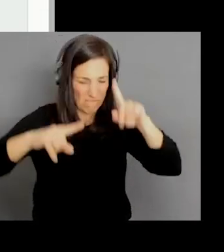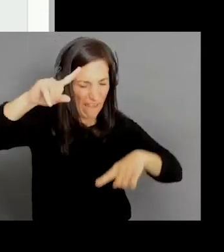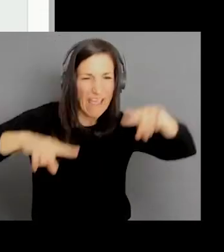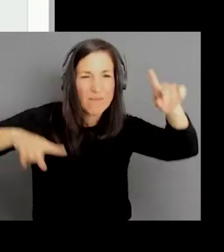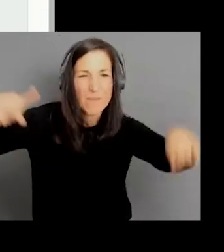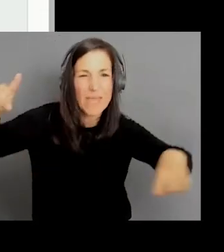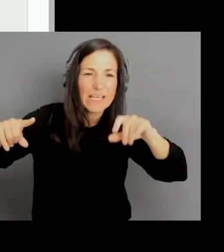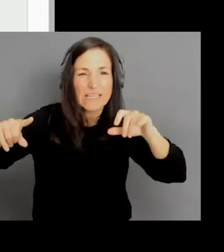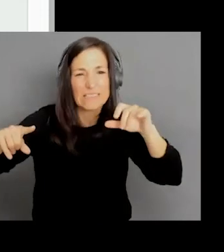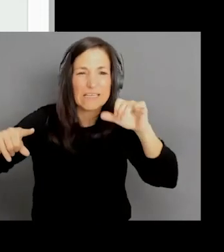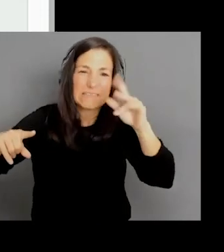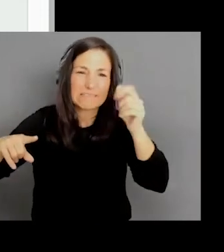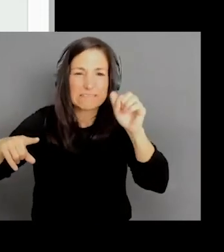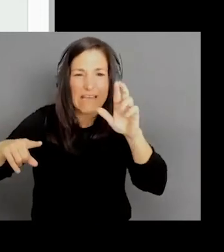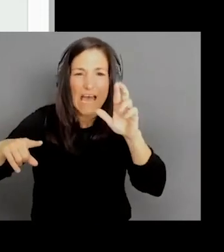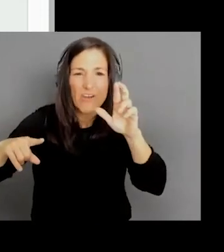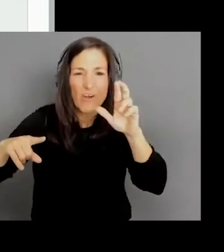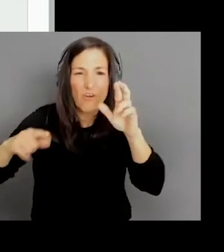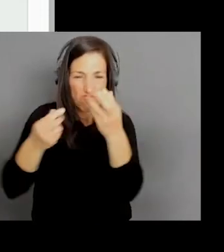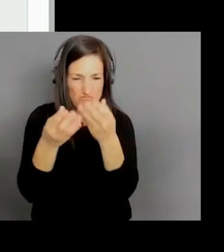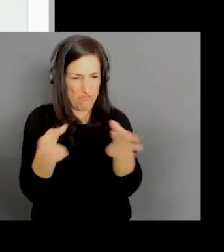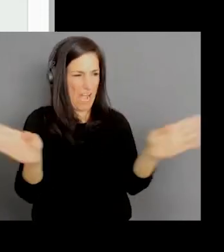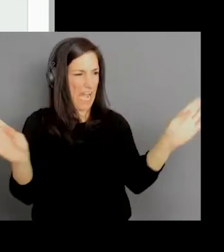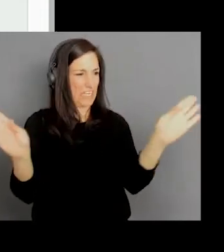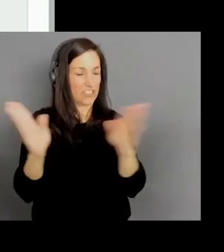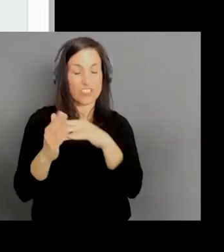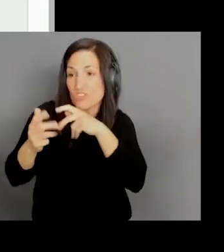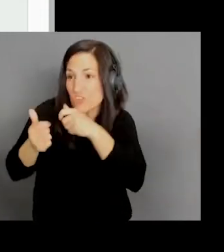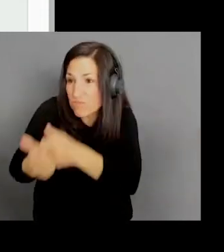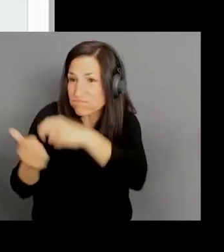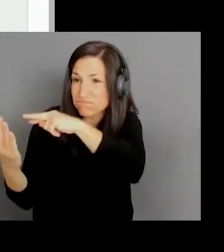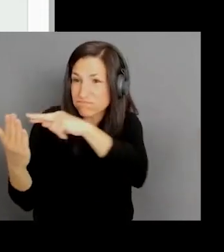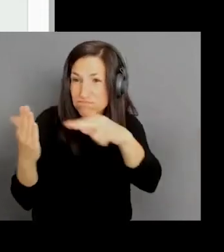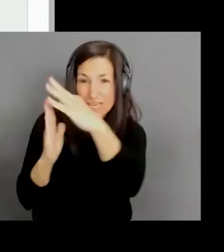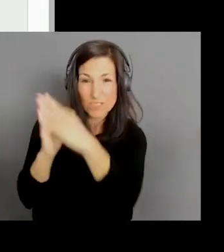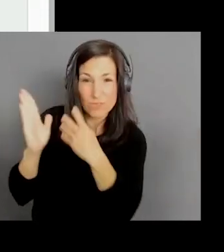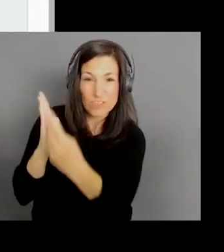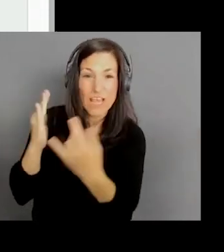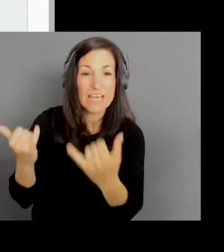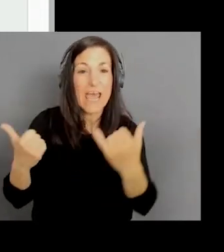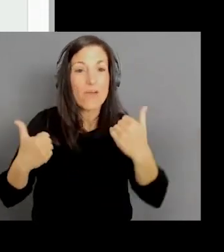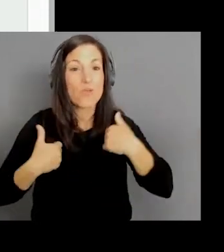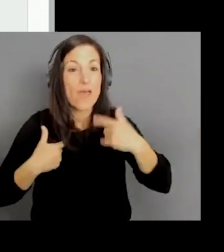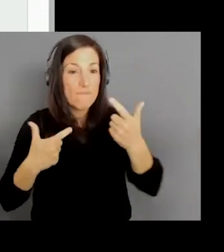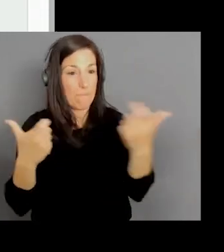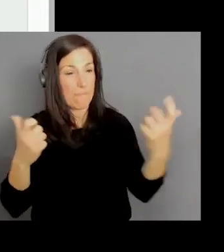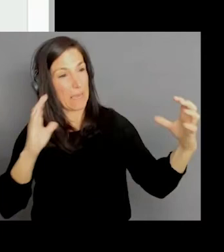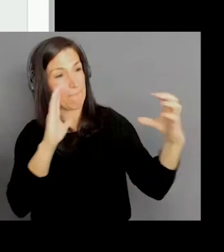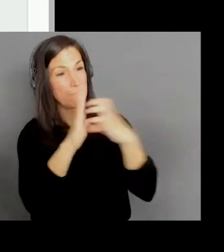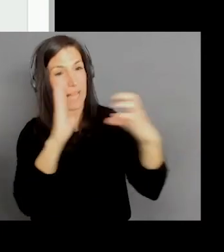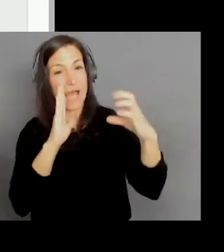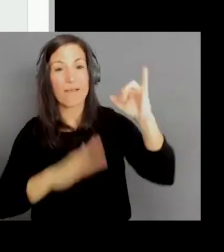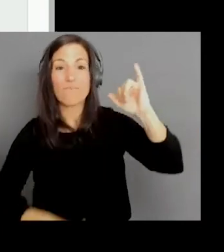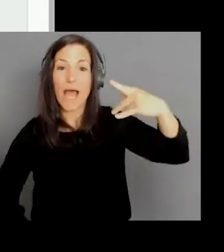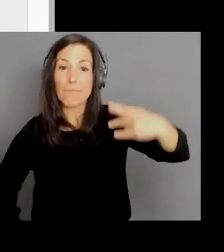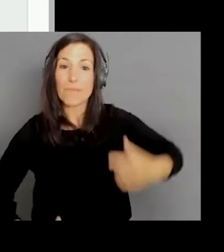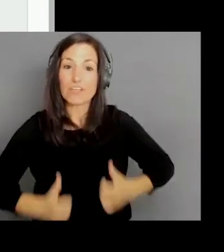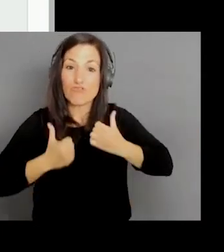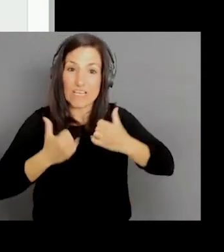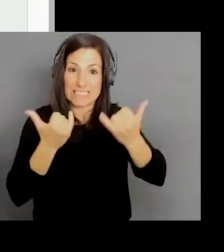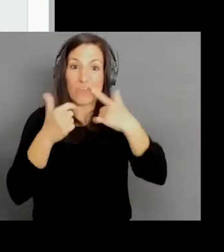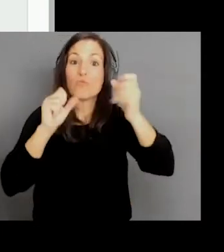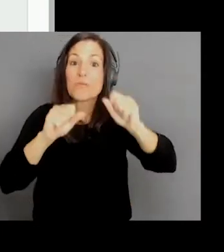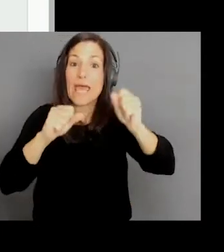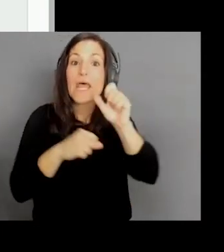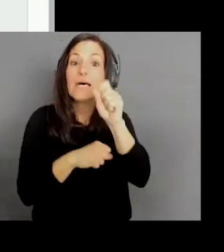you have one big block of IP addresses that you can now further subdivide into smaller sections. So it